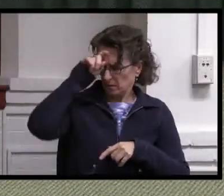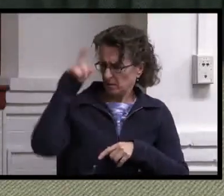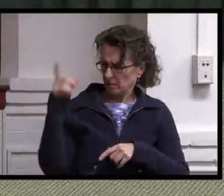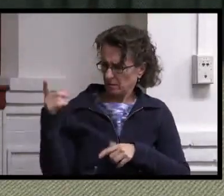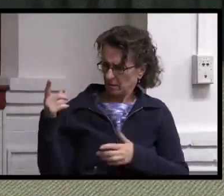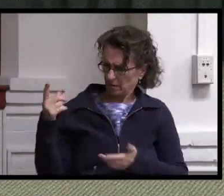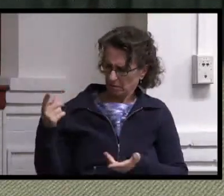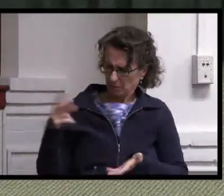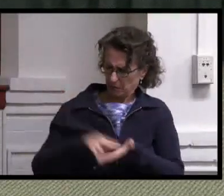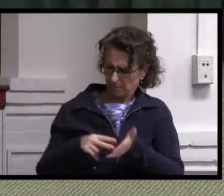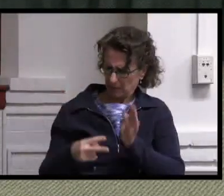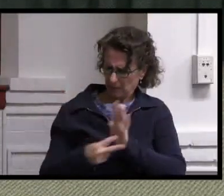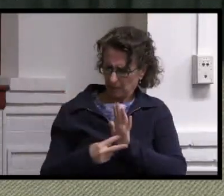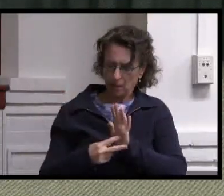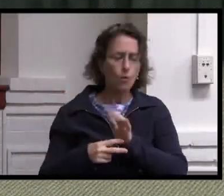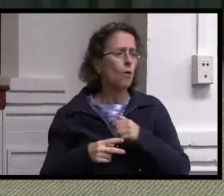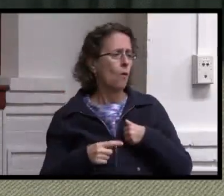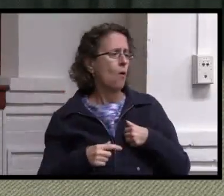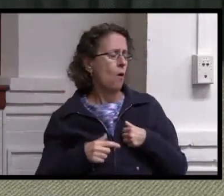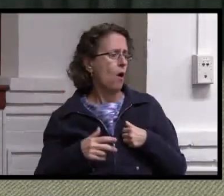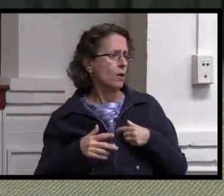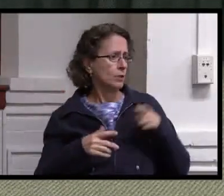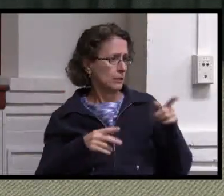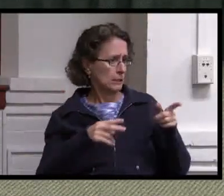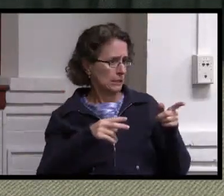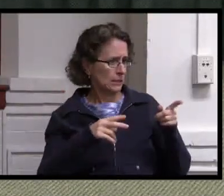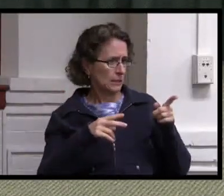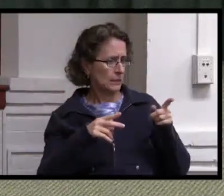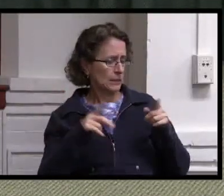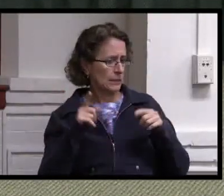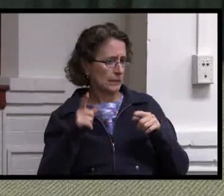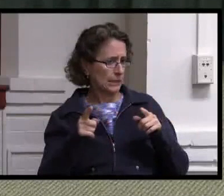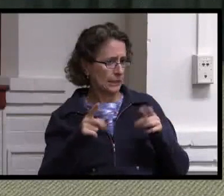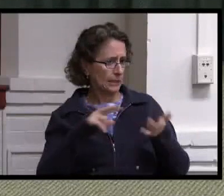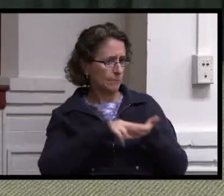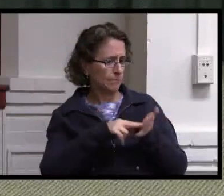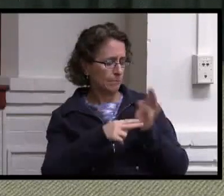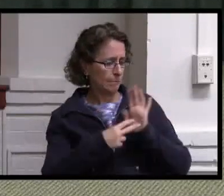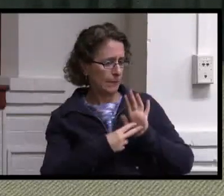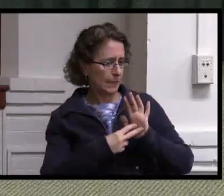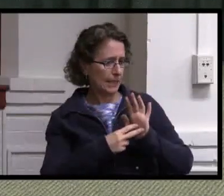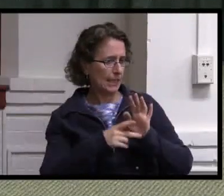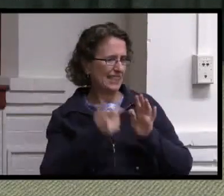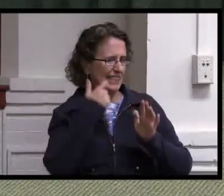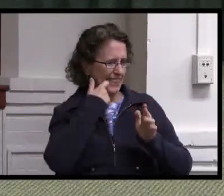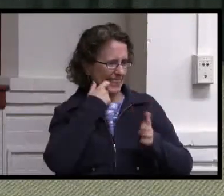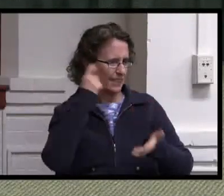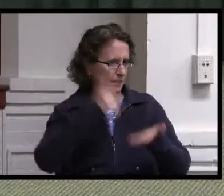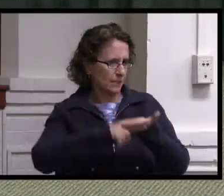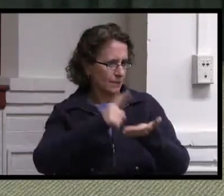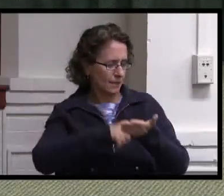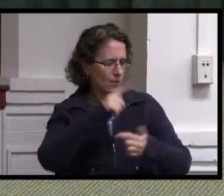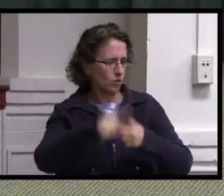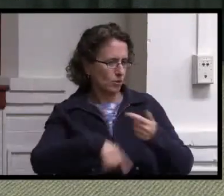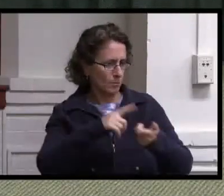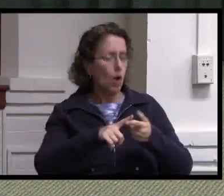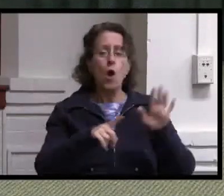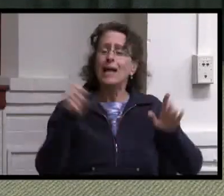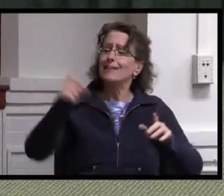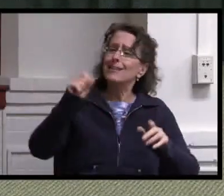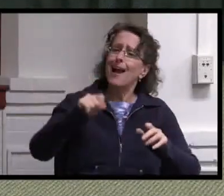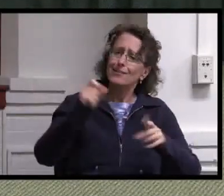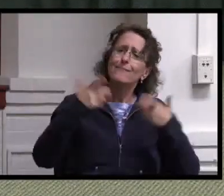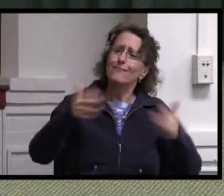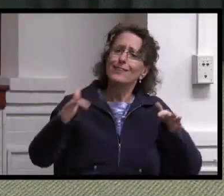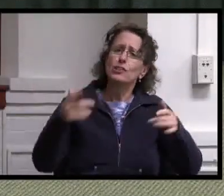to some explanations that have already been made as far vis-a-vis the I think the he's asking station? For them to be put in writing and shared out because he